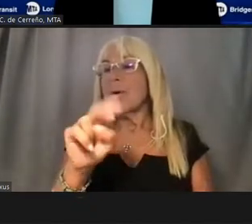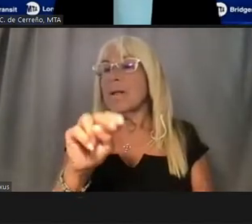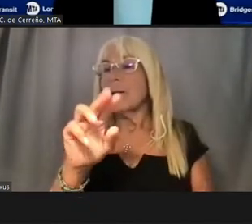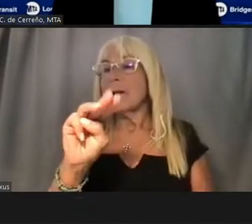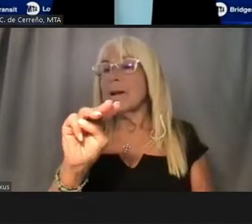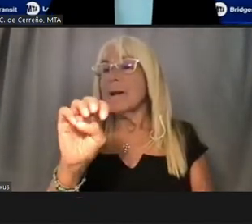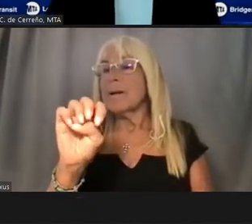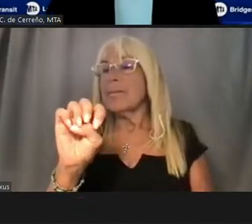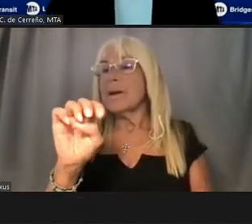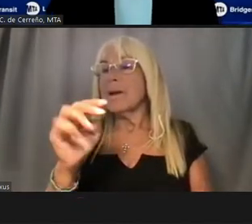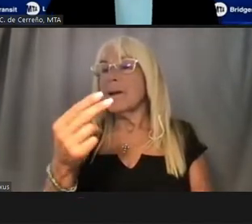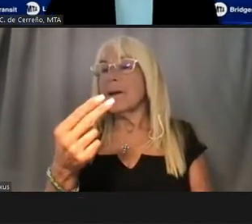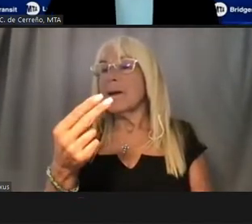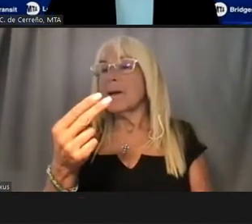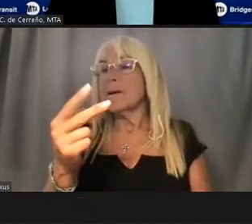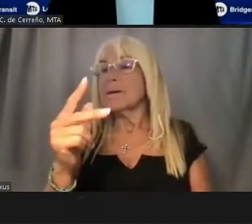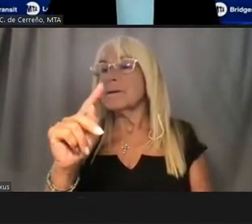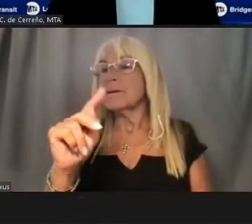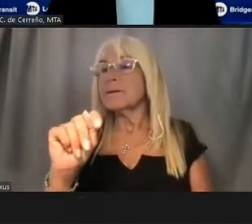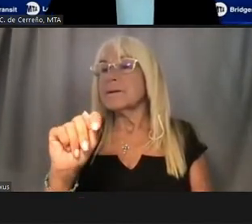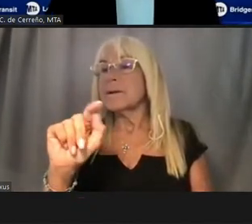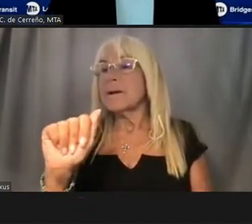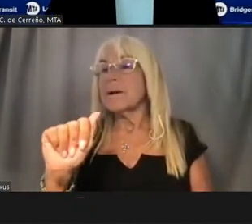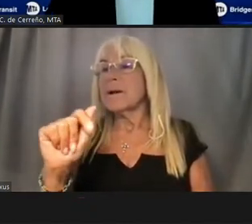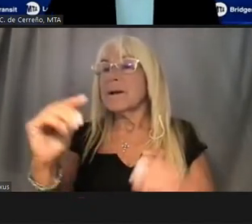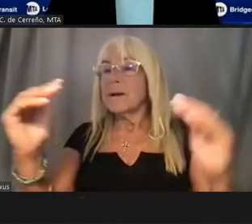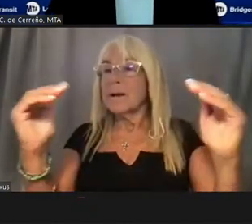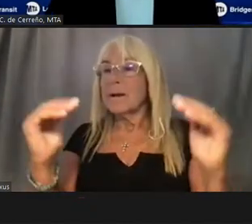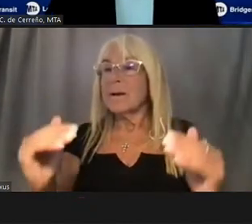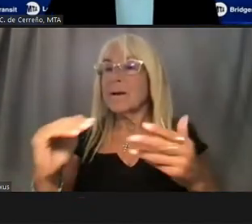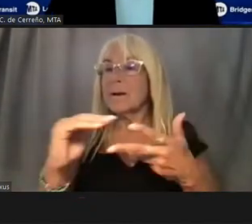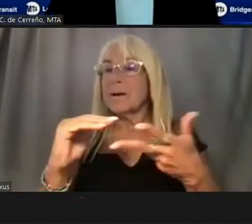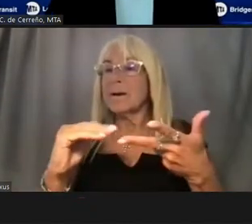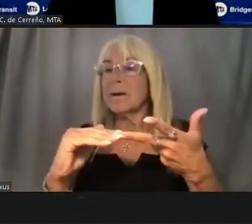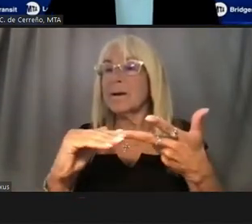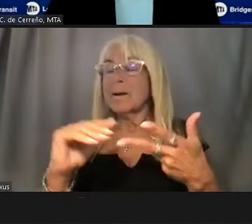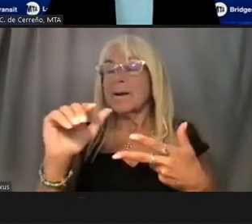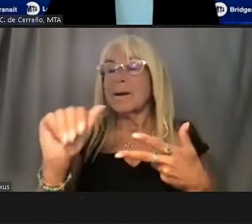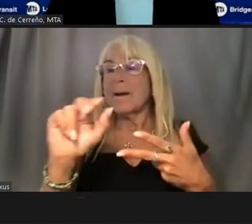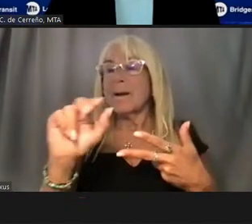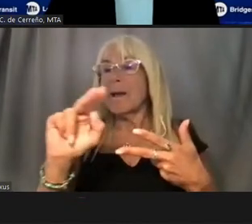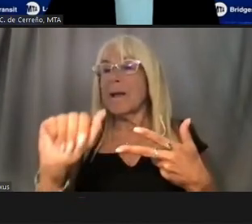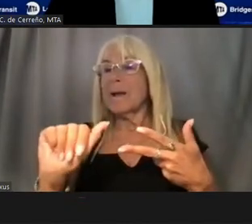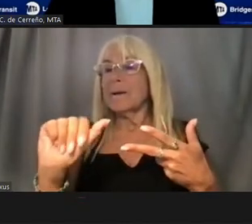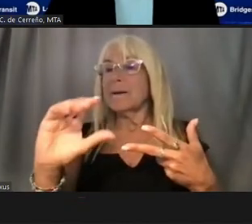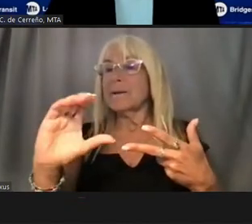our next speaker is small and meta followed by Anna champion